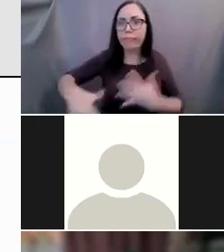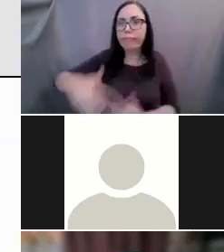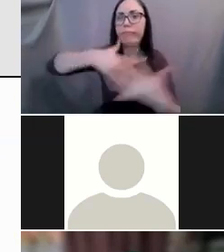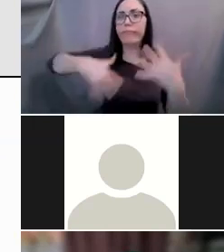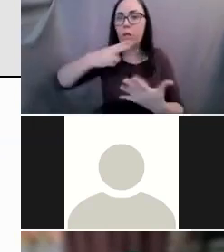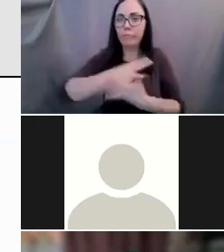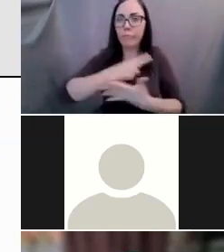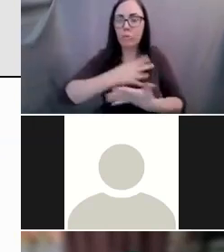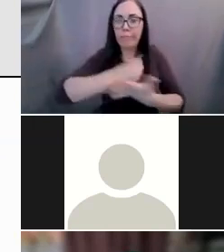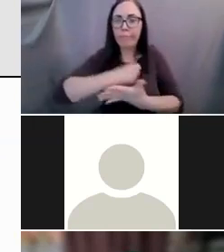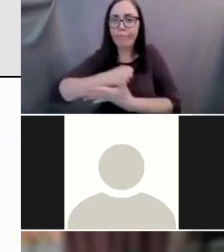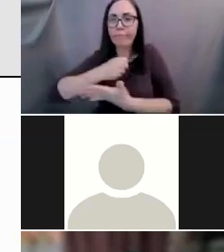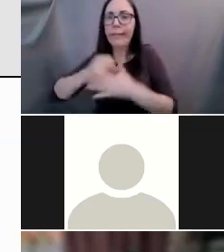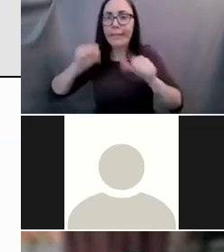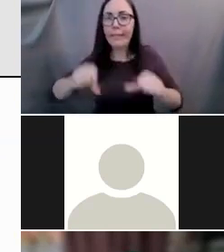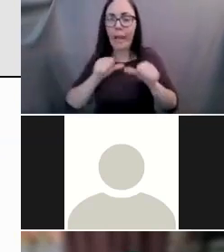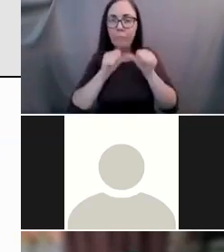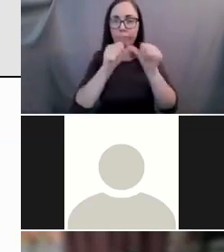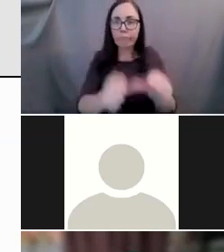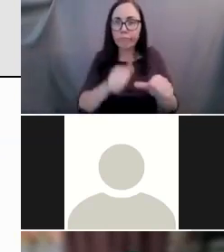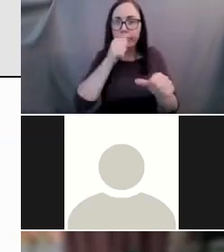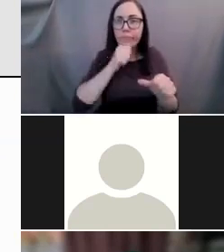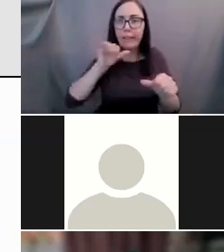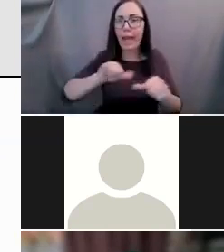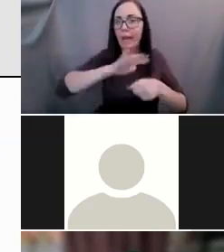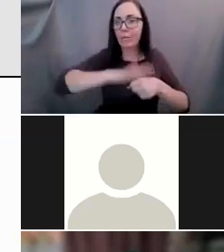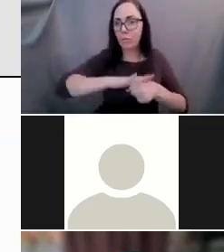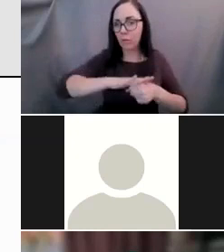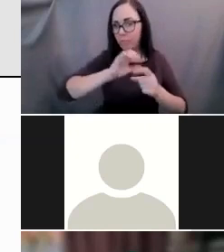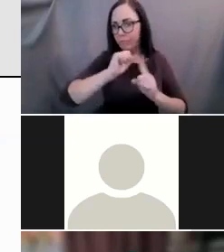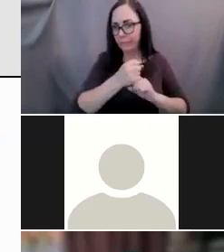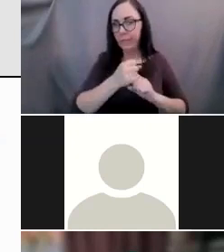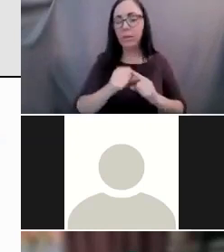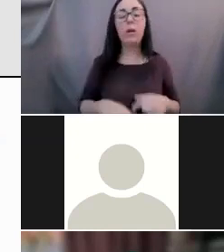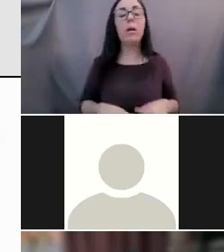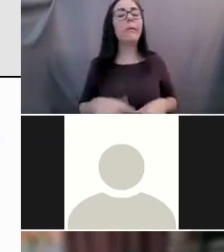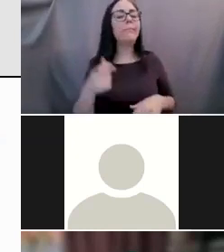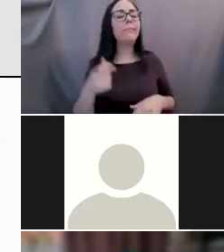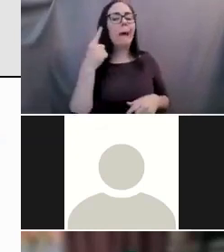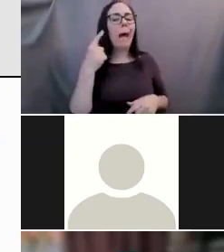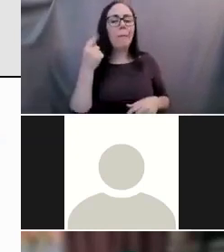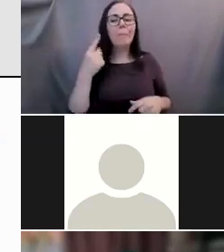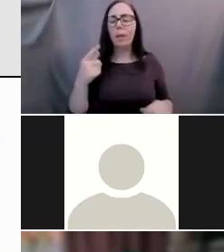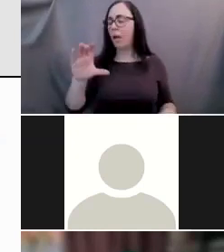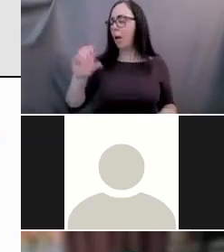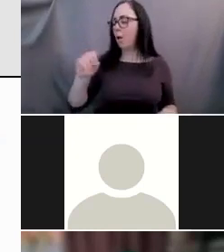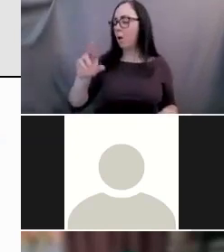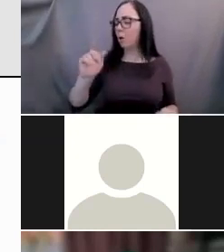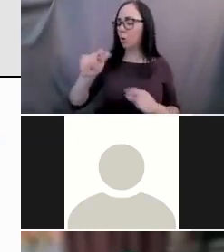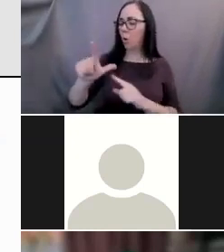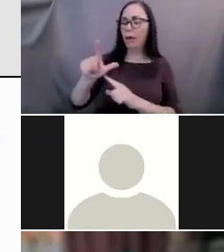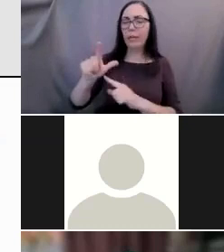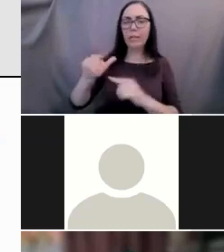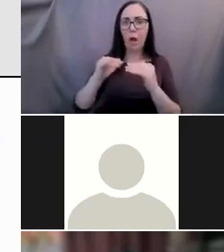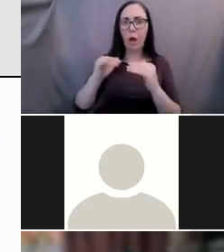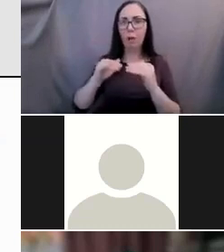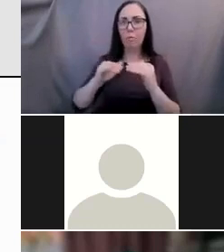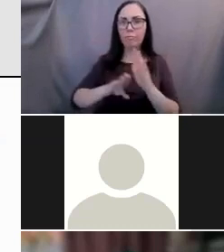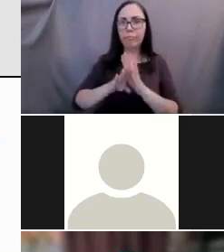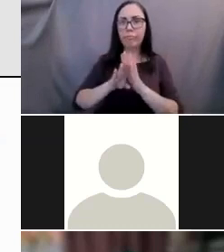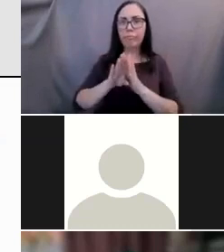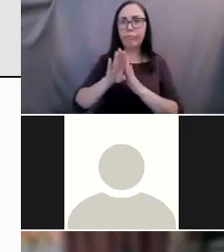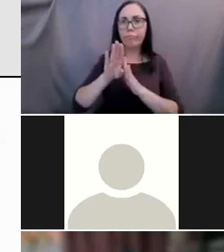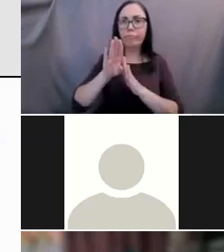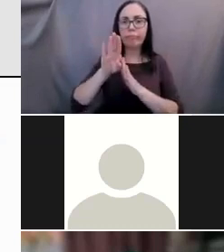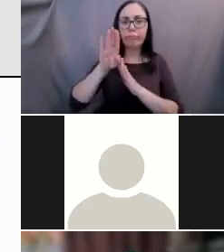prolonged stressor. When cortisol levels in the blood get high, this is sensed by receptors in areas of the brain